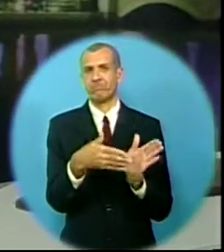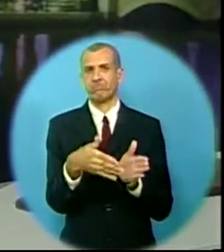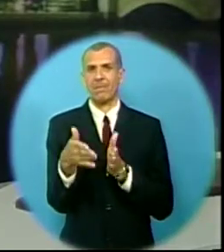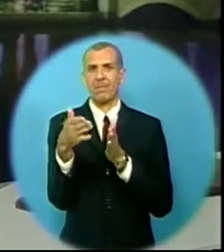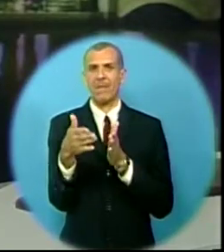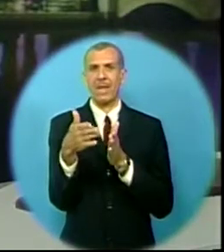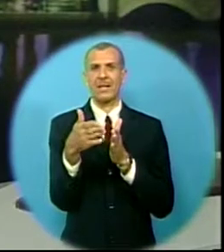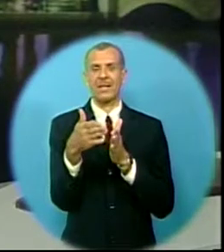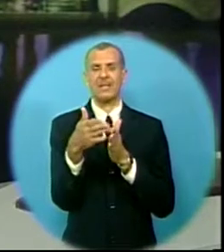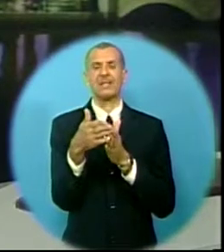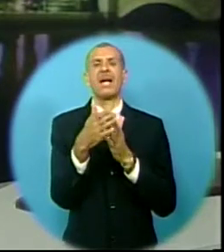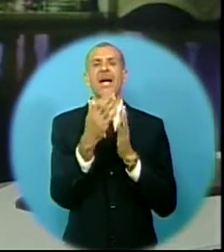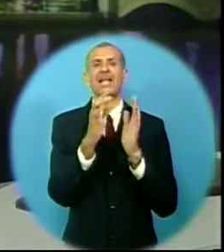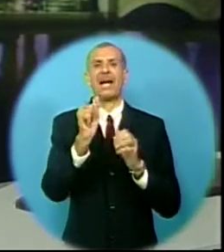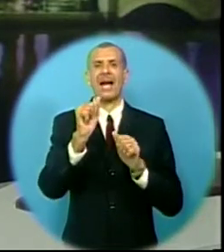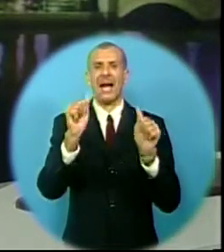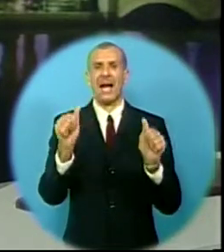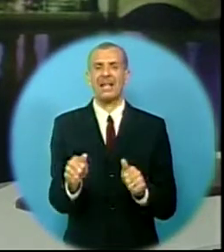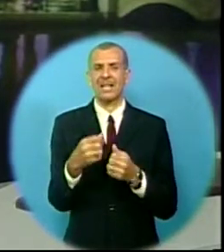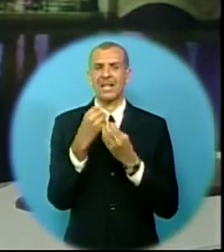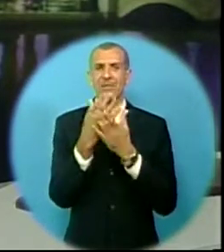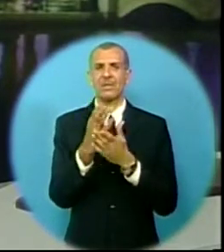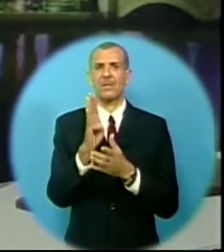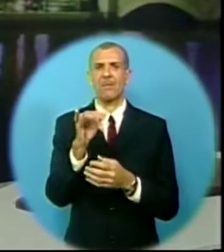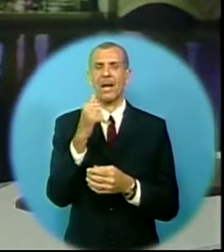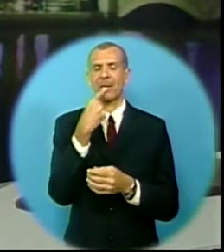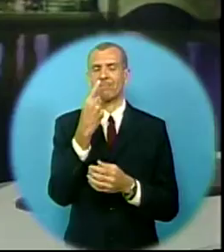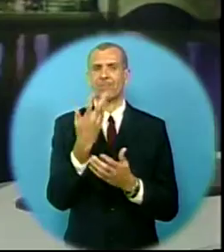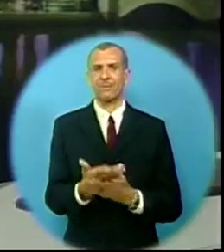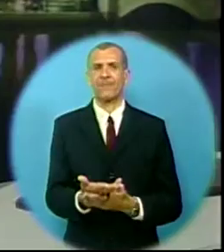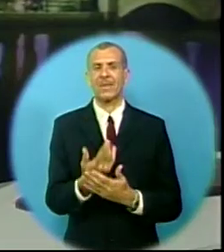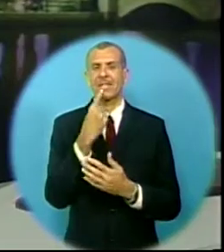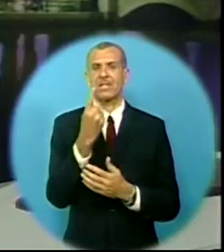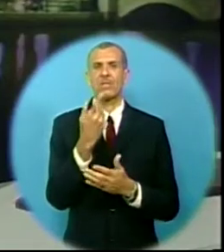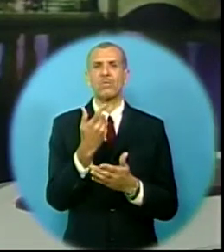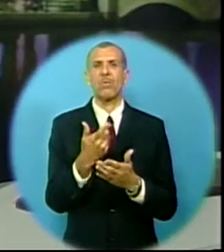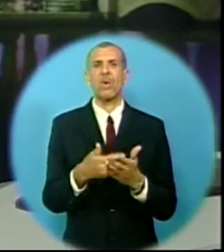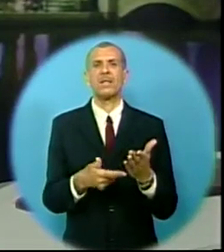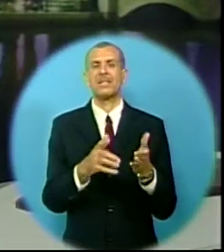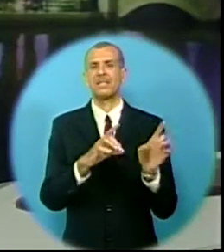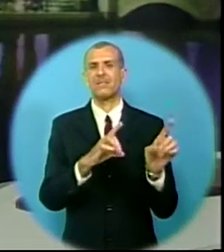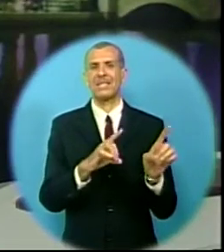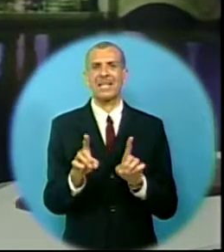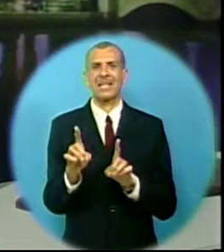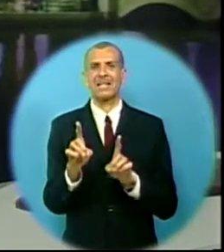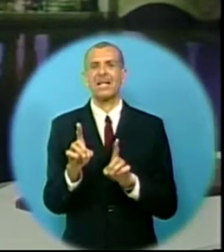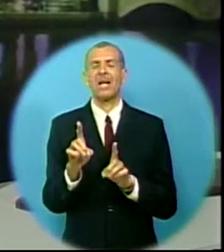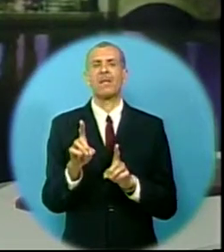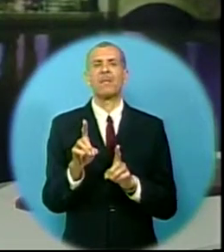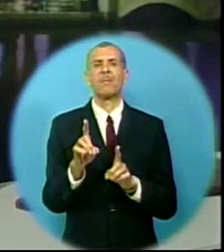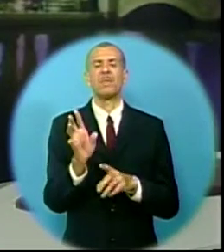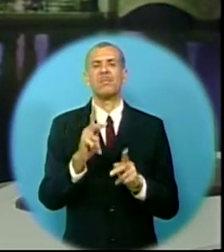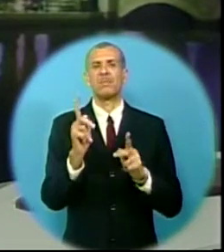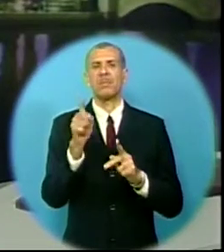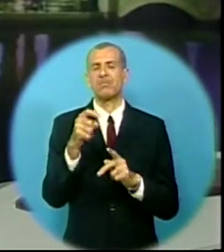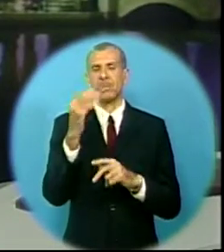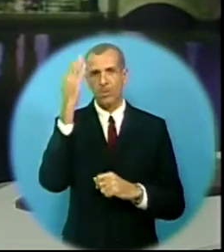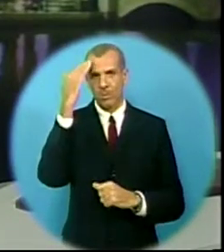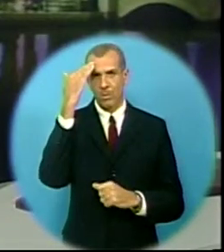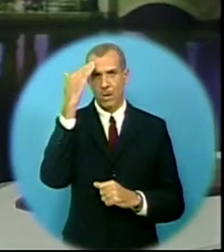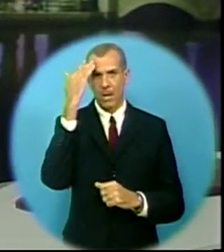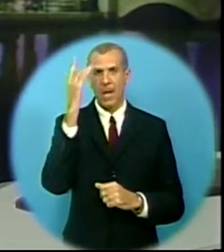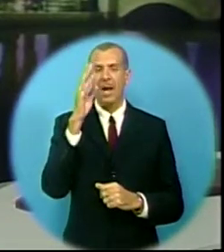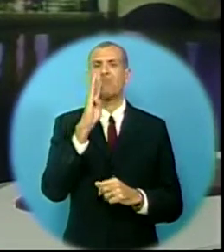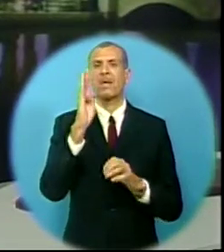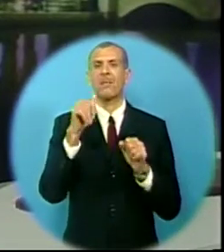Guarantee Protection Act and informed the bank on the matter. She says whatever is being done, consumers should be made aware of it